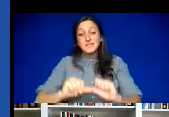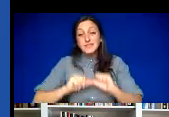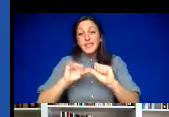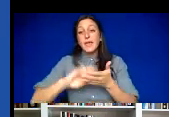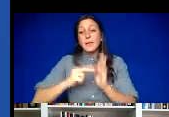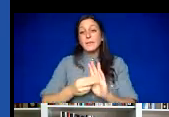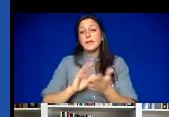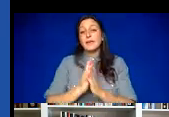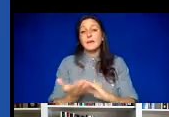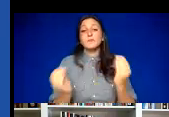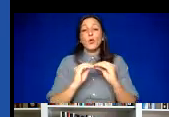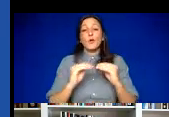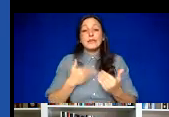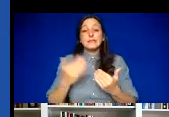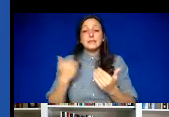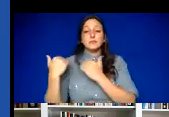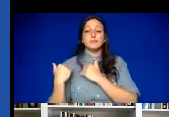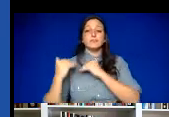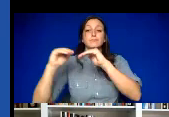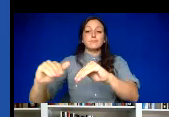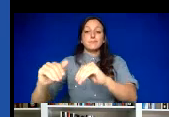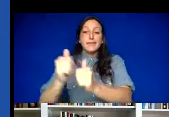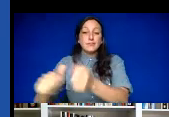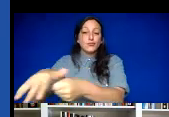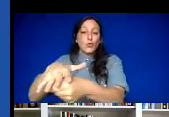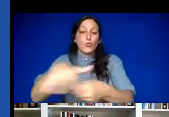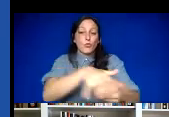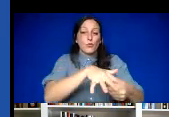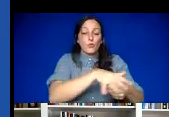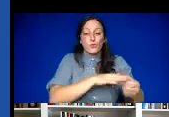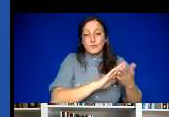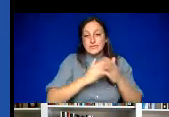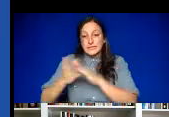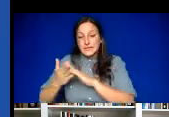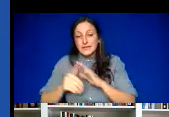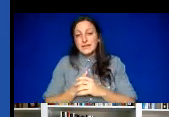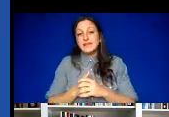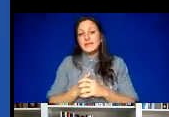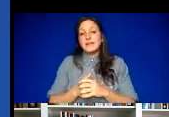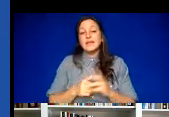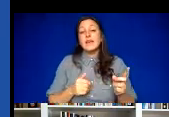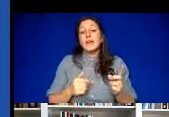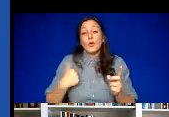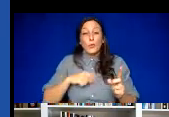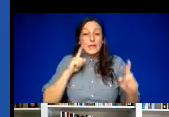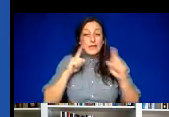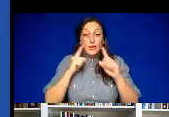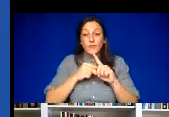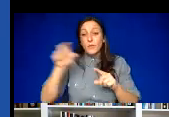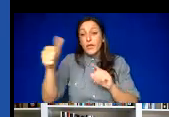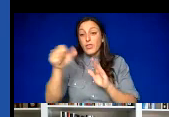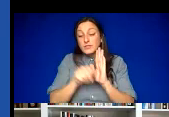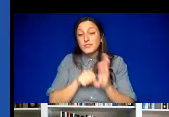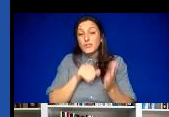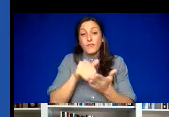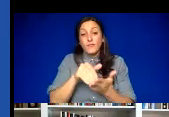over locally because compared to other states and stories we hear time and time again, I feel that the